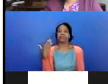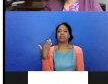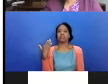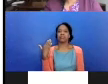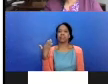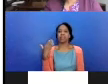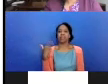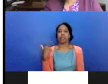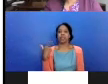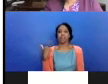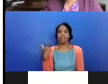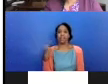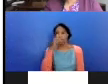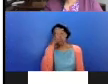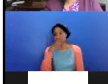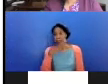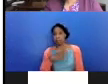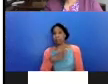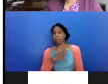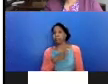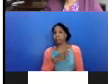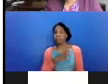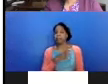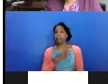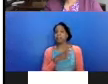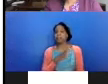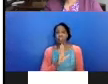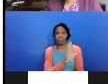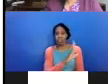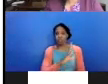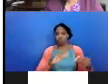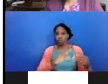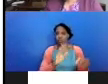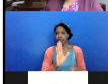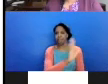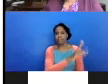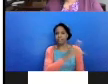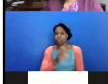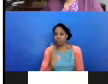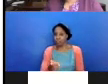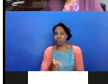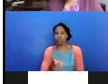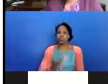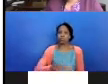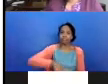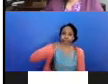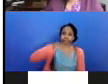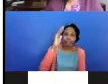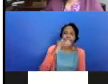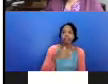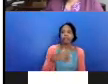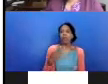near any of the men's stories of, being abused or, childhood experiences of violence